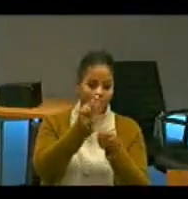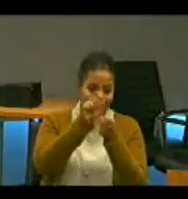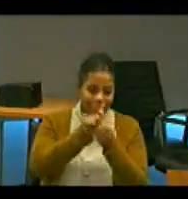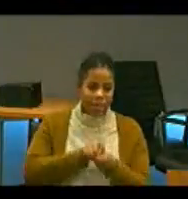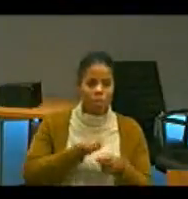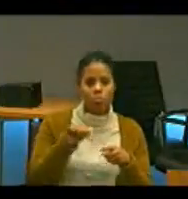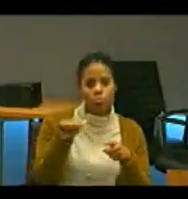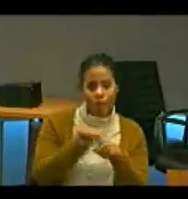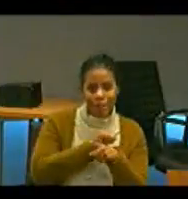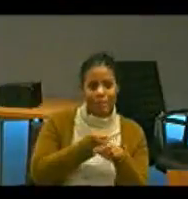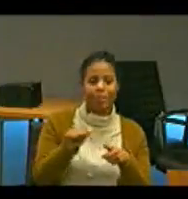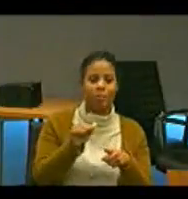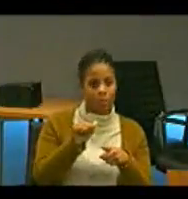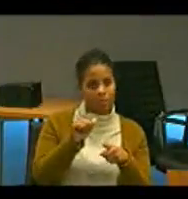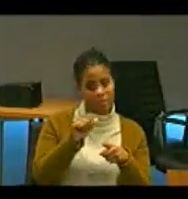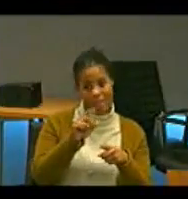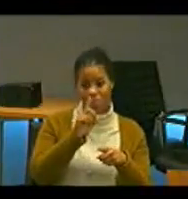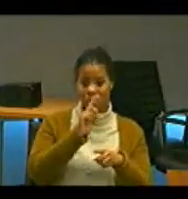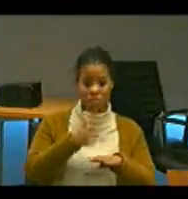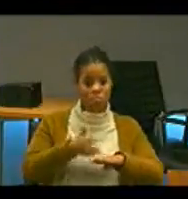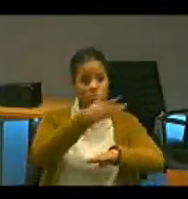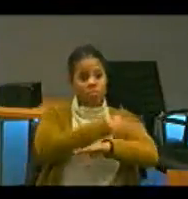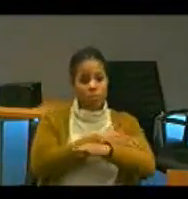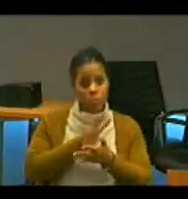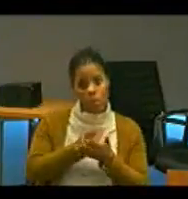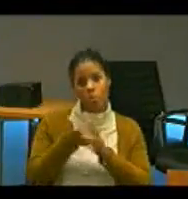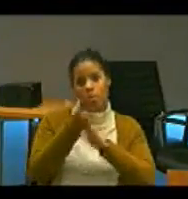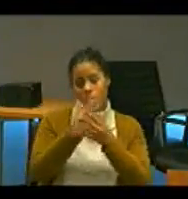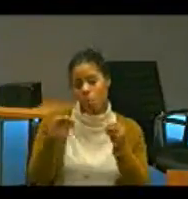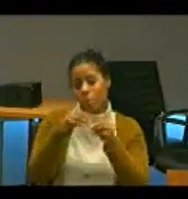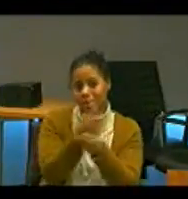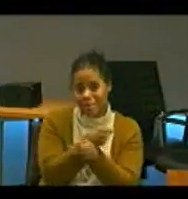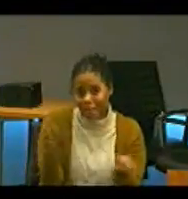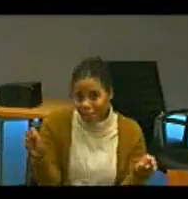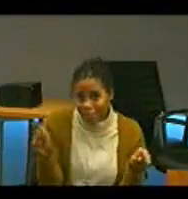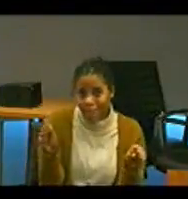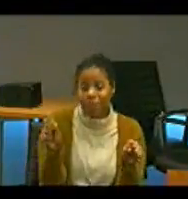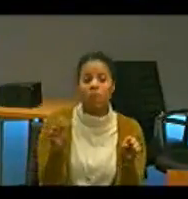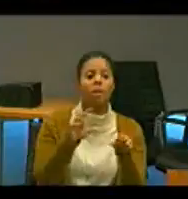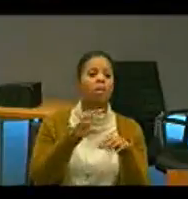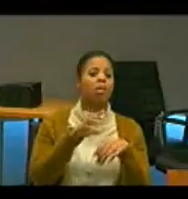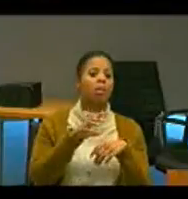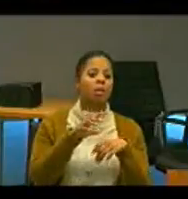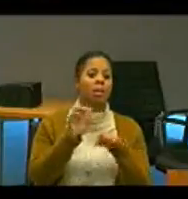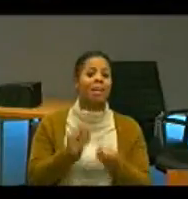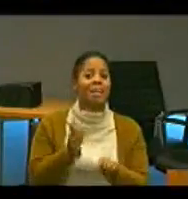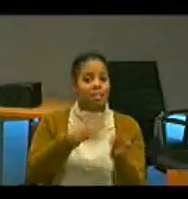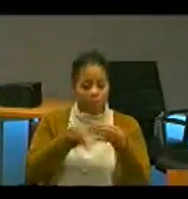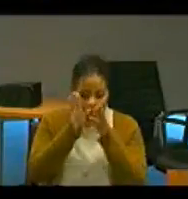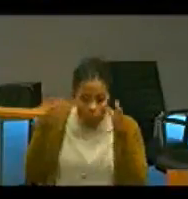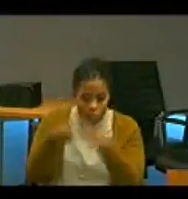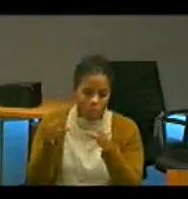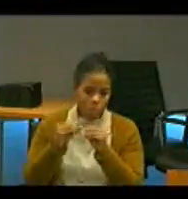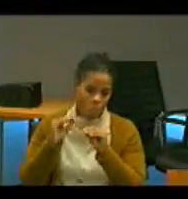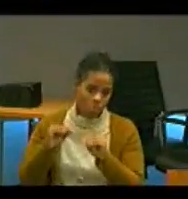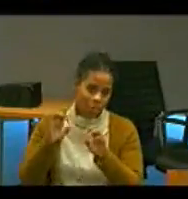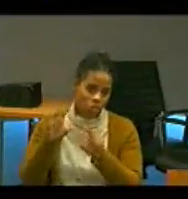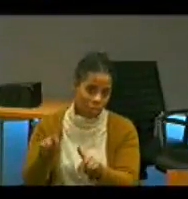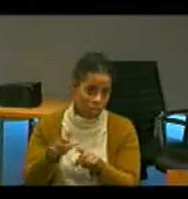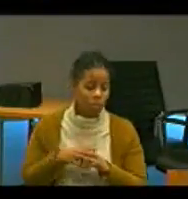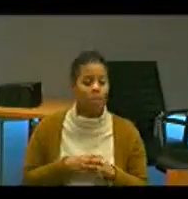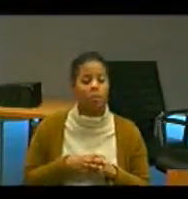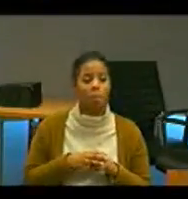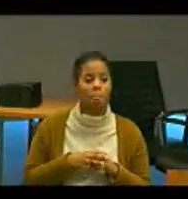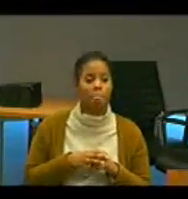made our schools much more safe and are educationally sound. And so the ability to have those resources has